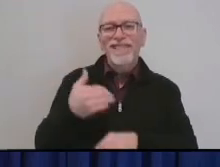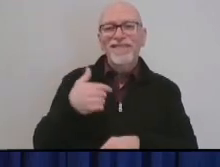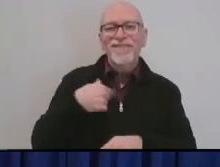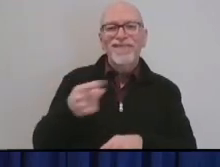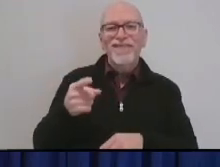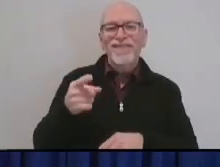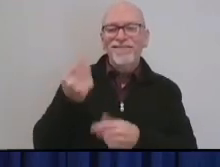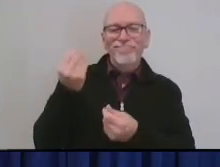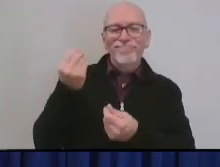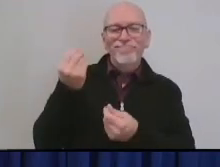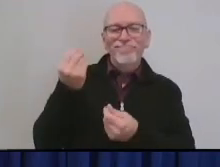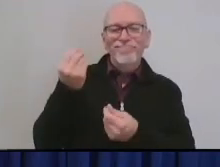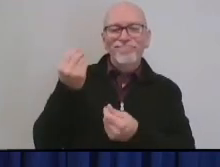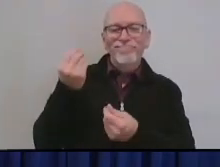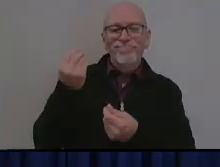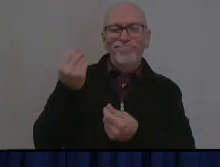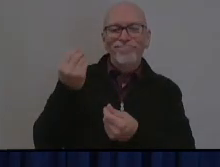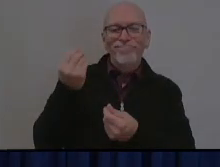or we talked and you